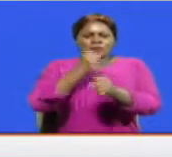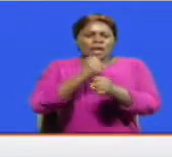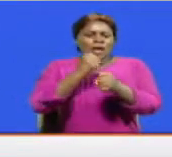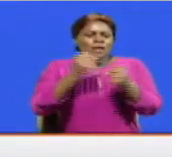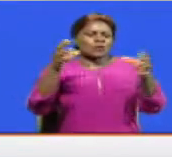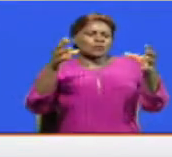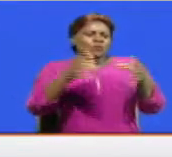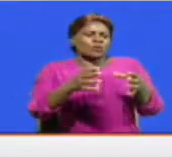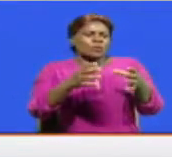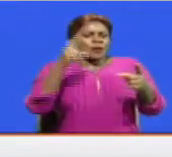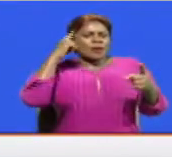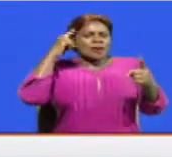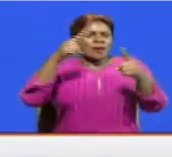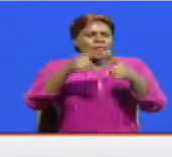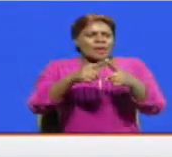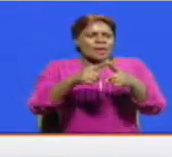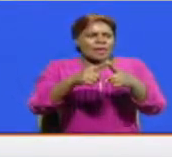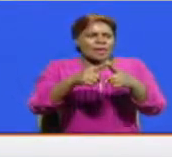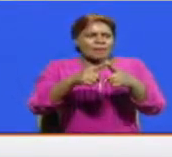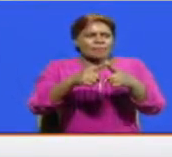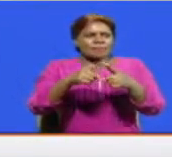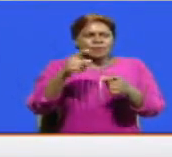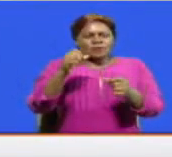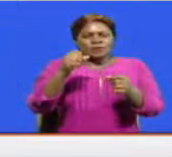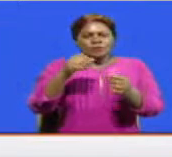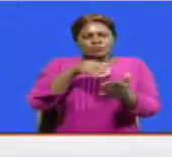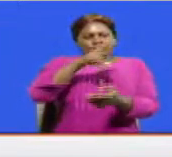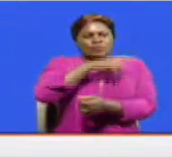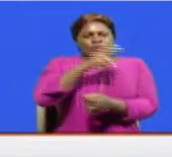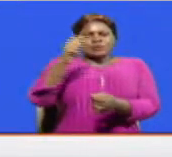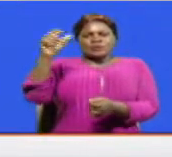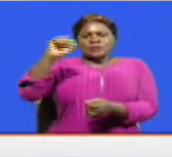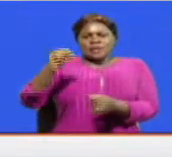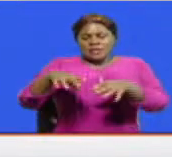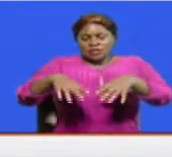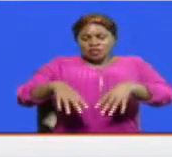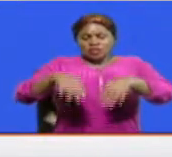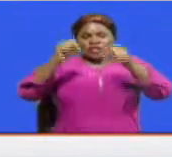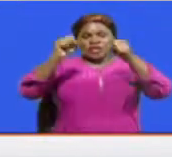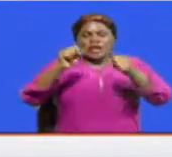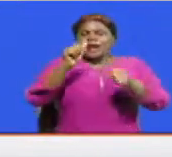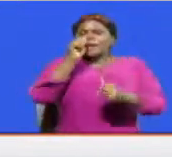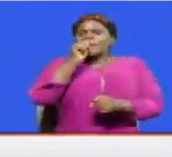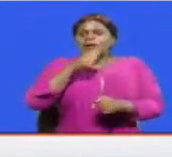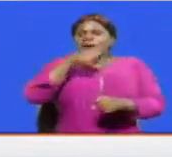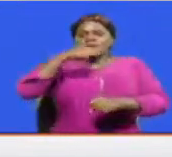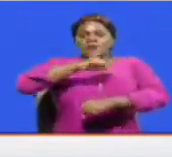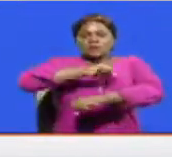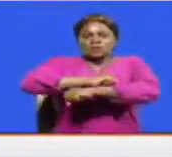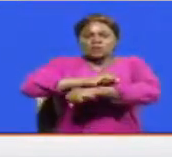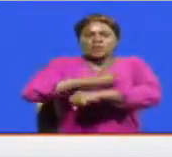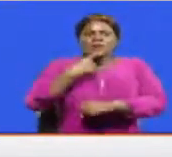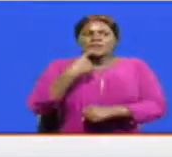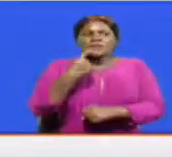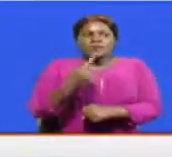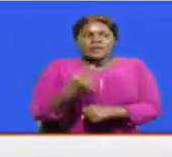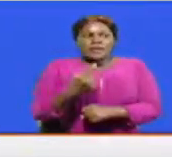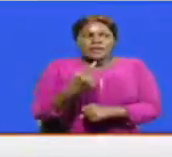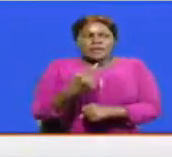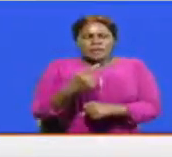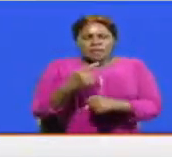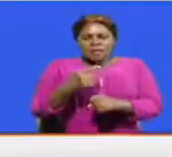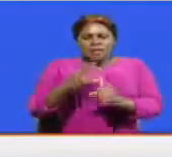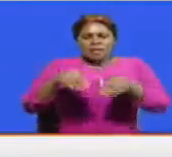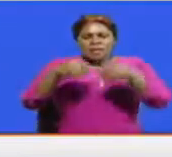hilo yanalenga kudhoofisha tume ya TSC. Hata hivyo, mwenyekiti huyo wa chama cha shule za binafsi anasema kuipa